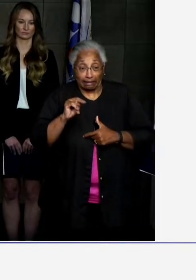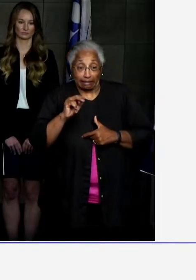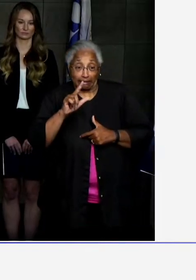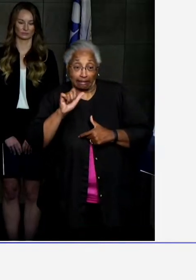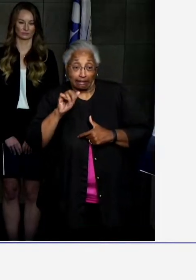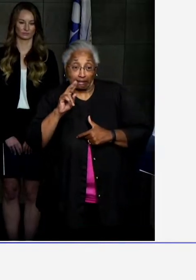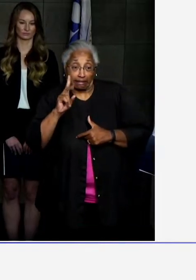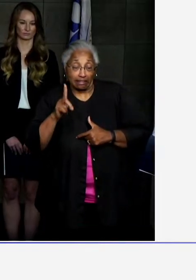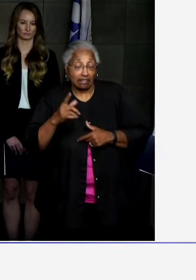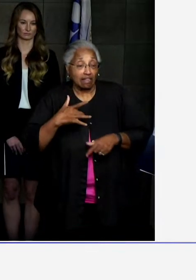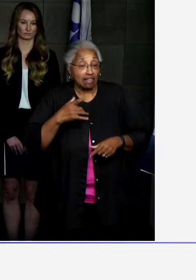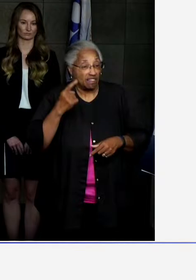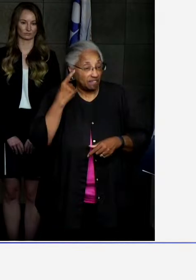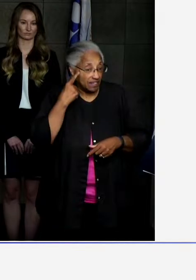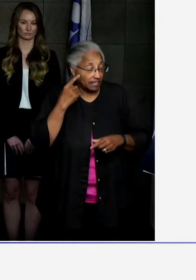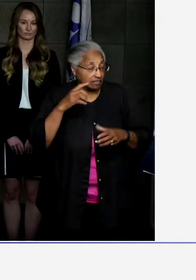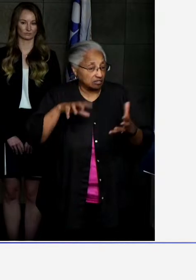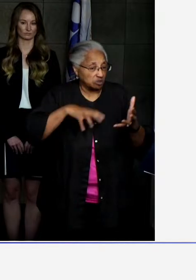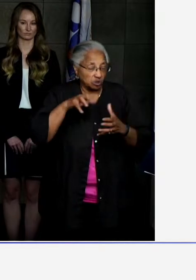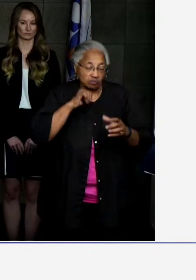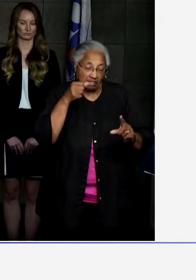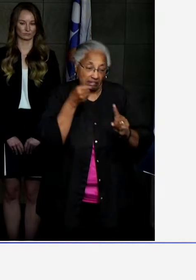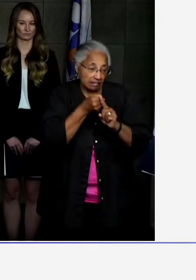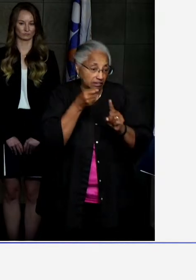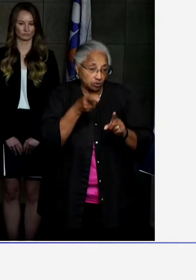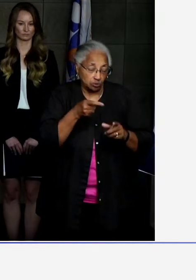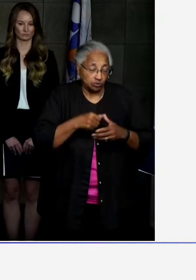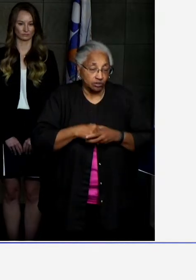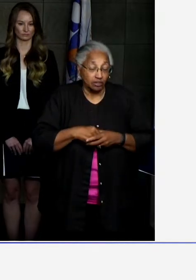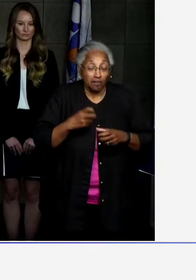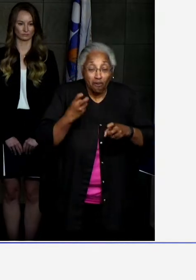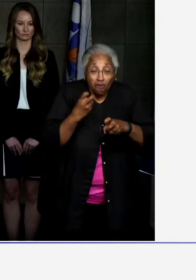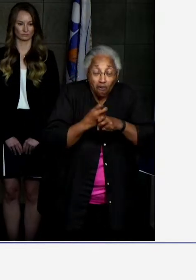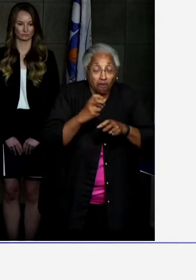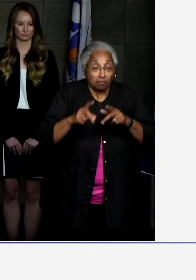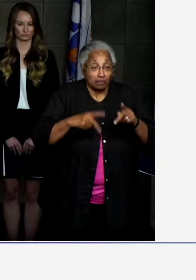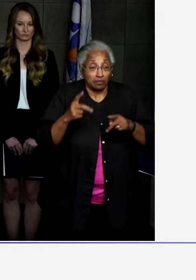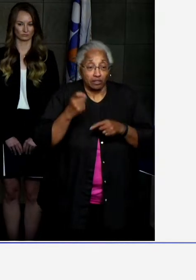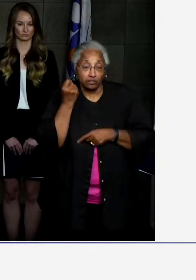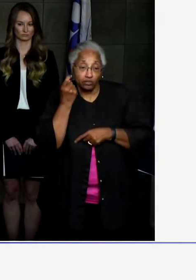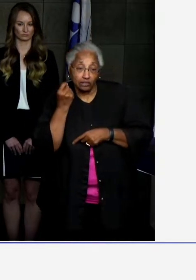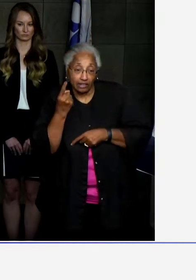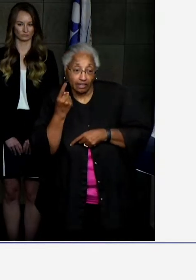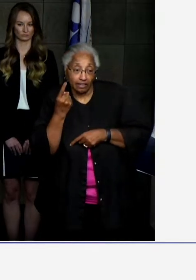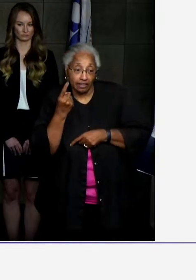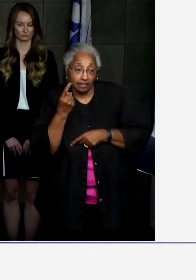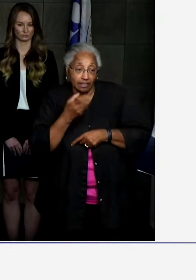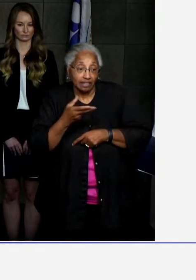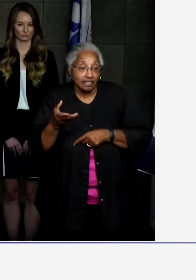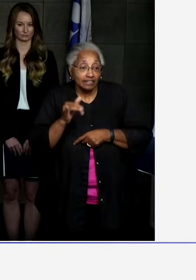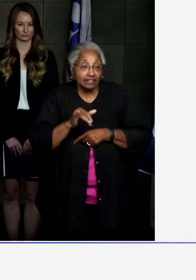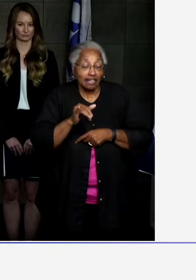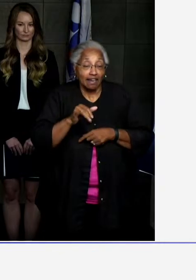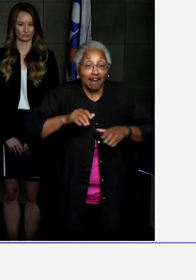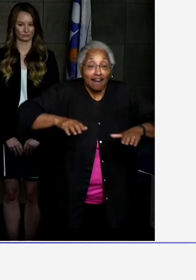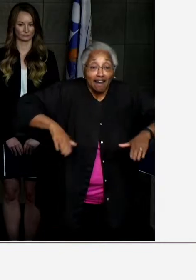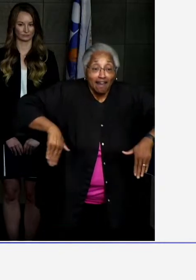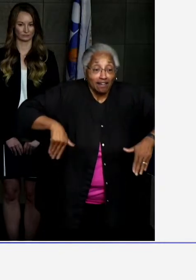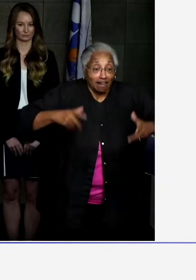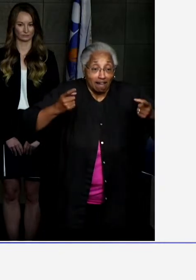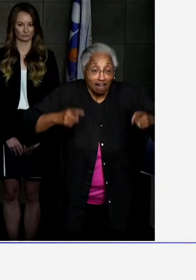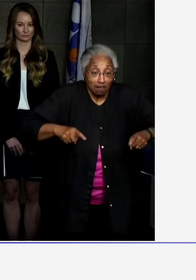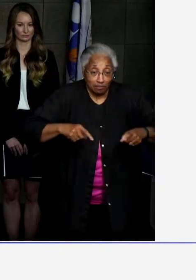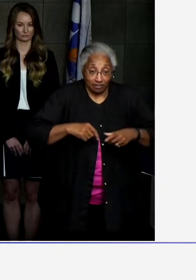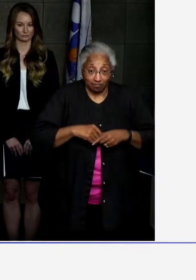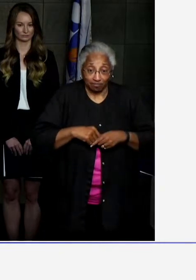think that you could be impacted like that, right? So it's hard for people to understand what has never happened before. That is a very difficult